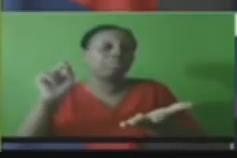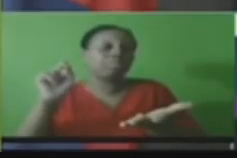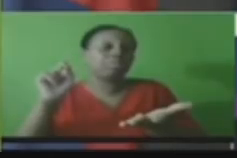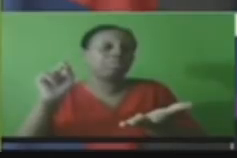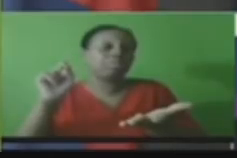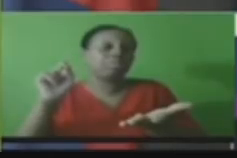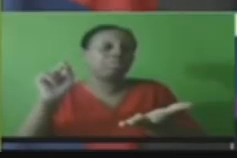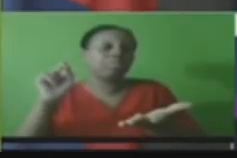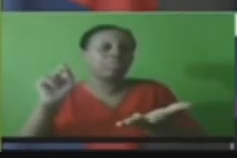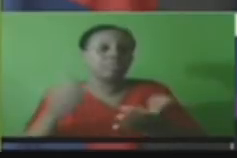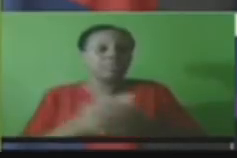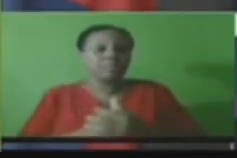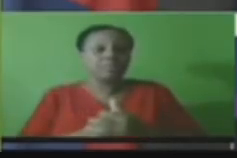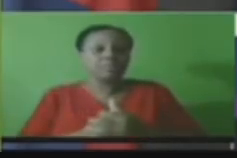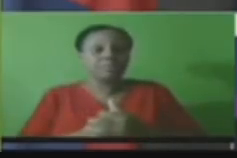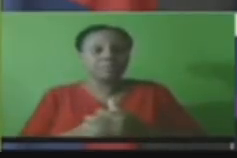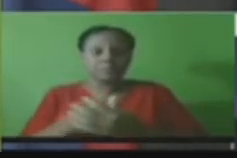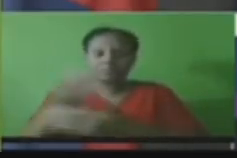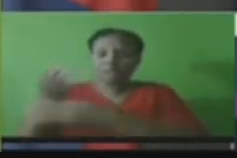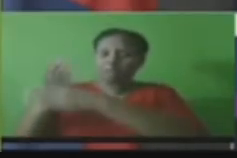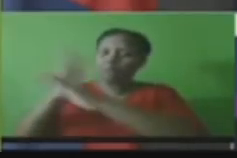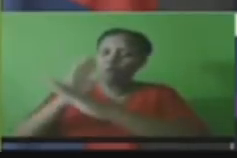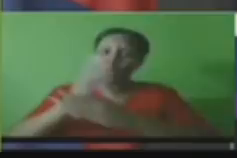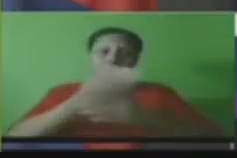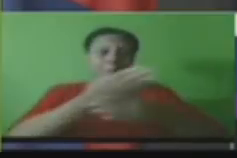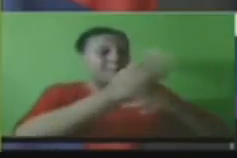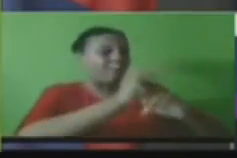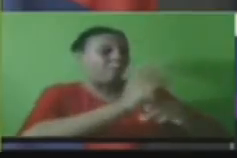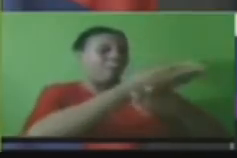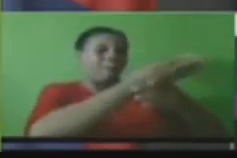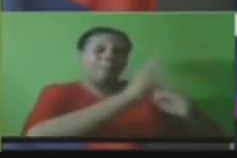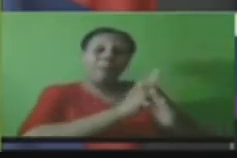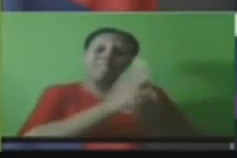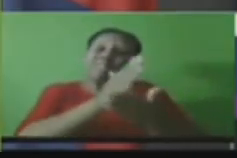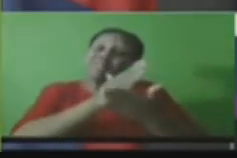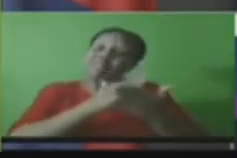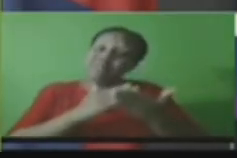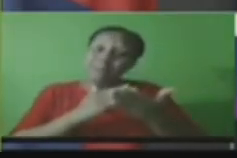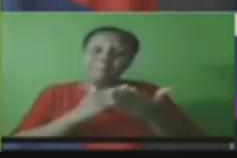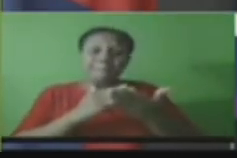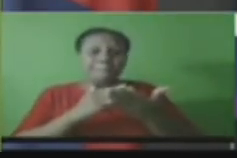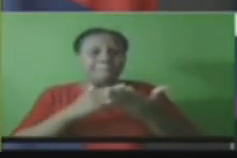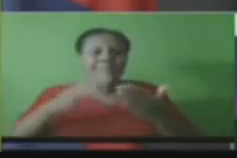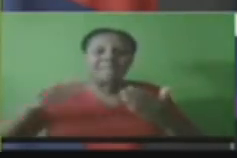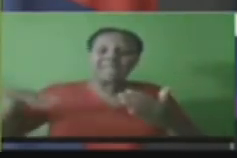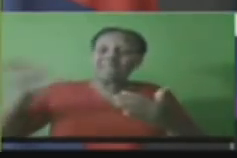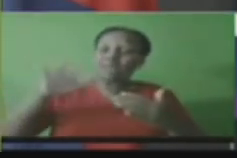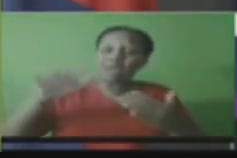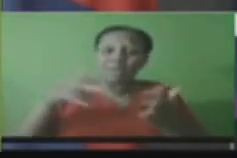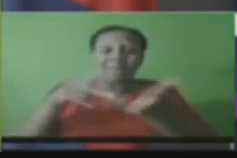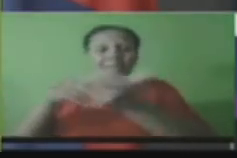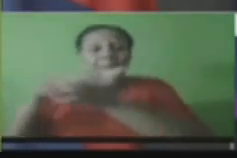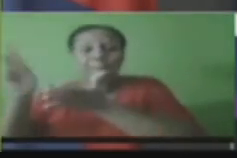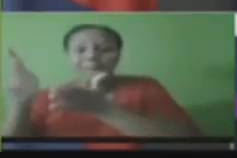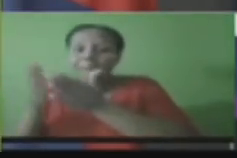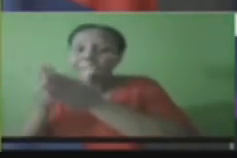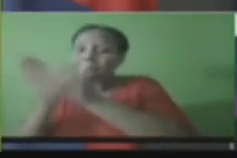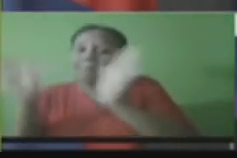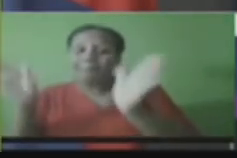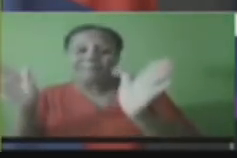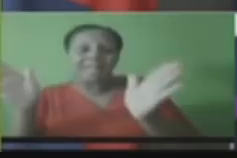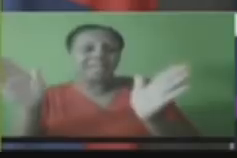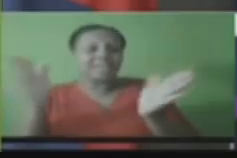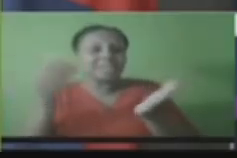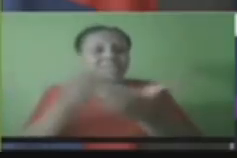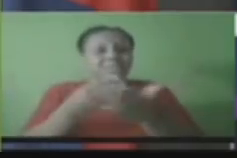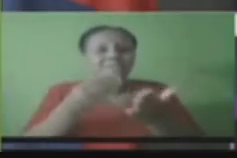borrowing to keep certain expenditure. We have to pay the public debt, pandemic or no pandemic. We have to provide